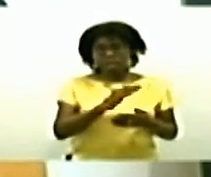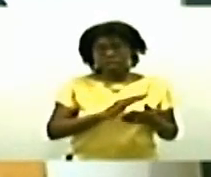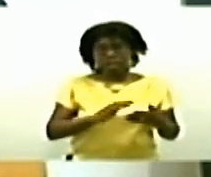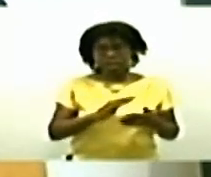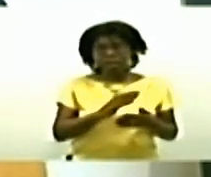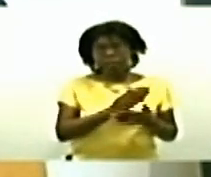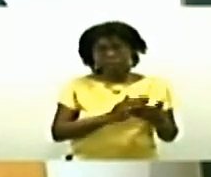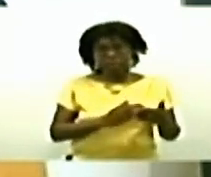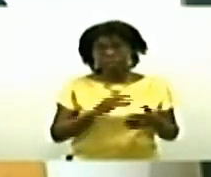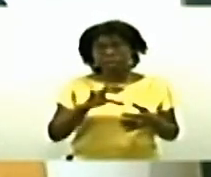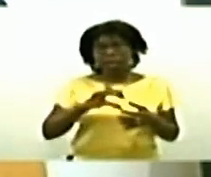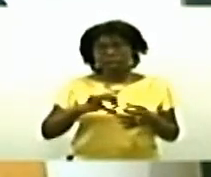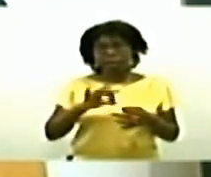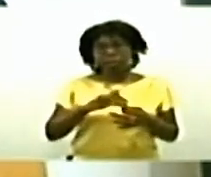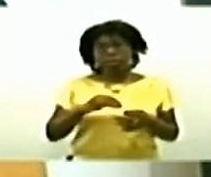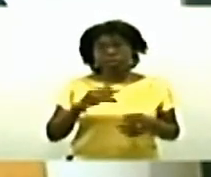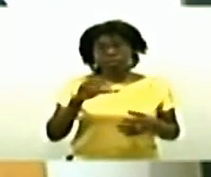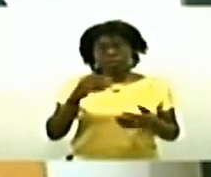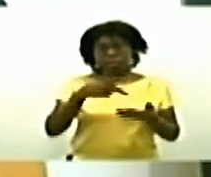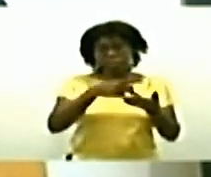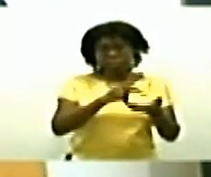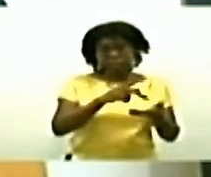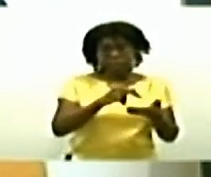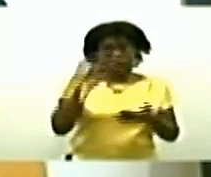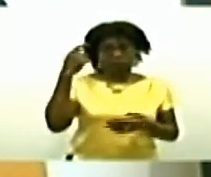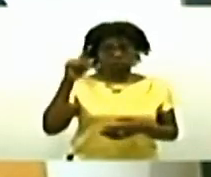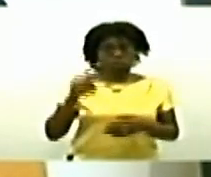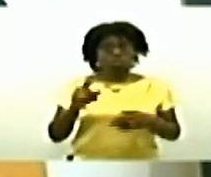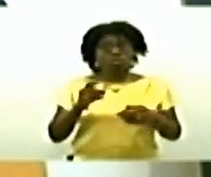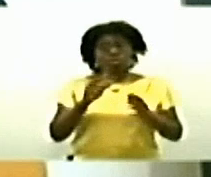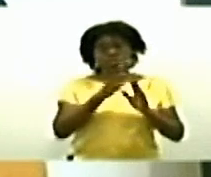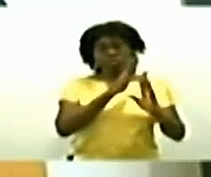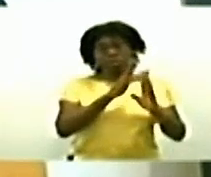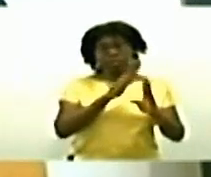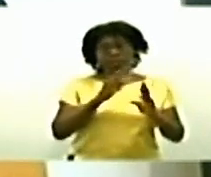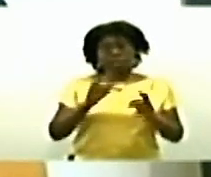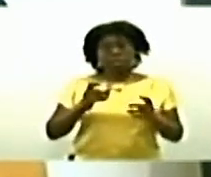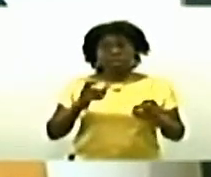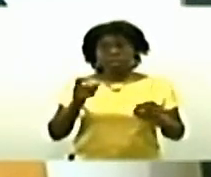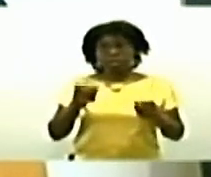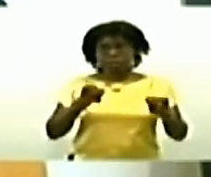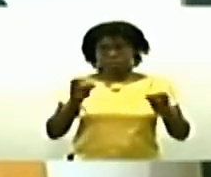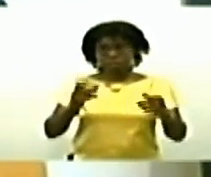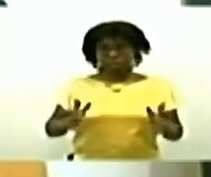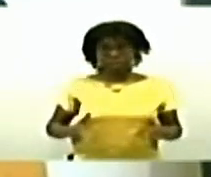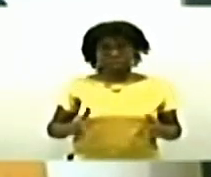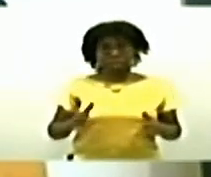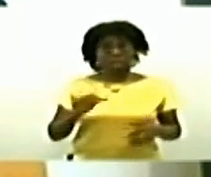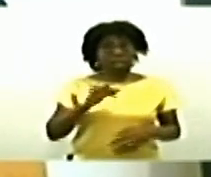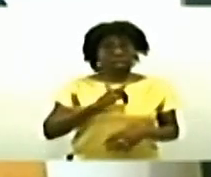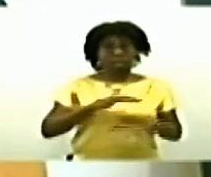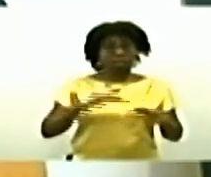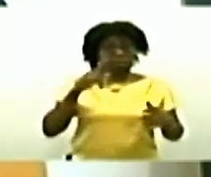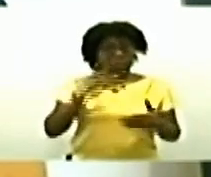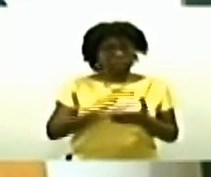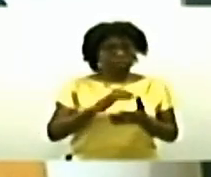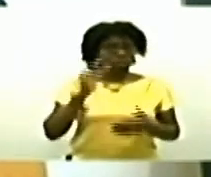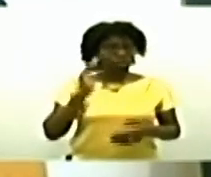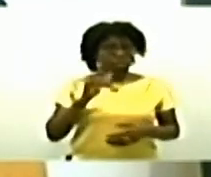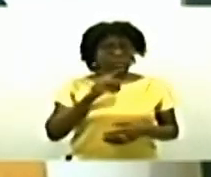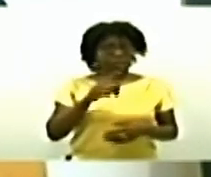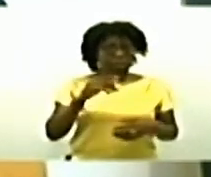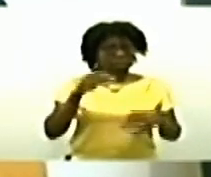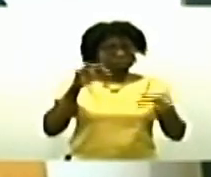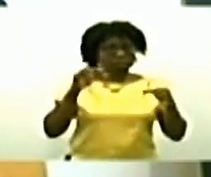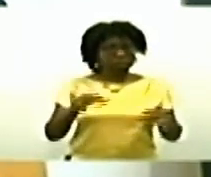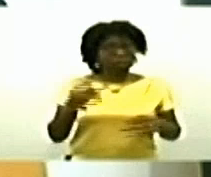concerning the salaries of the traffic wardens. I do not believe that it should be determined only by the minister. I really